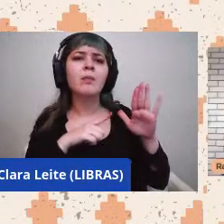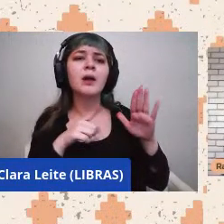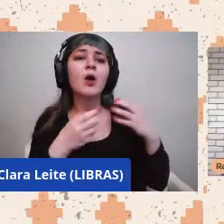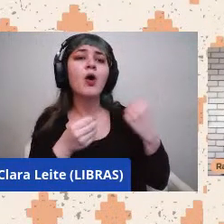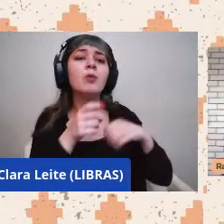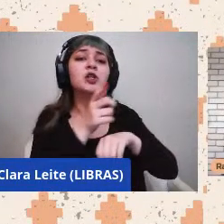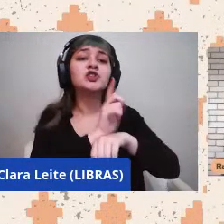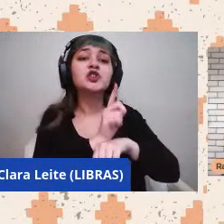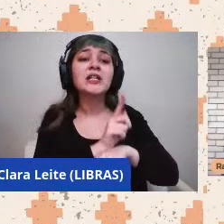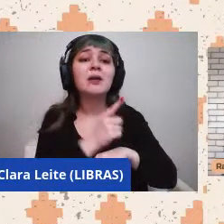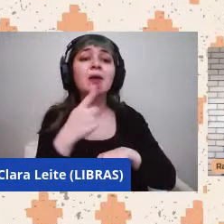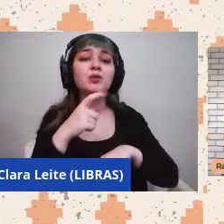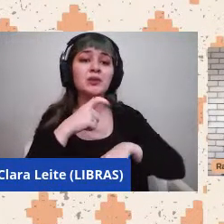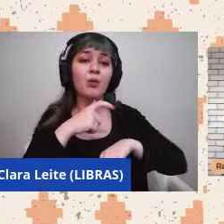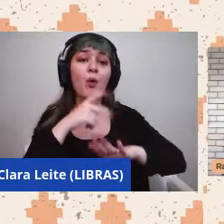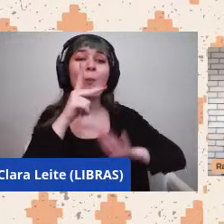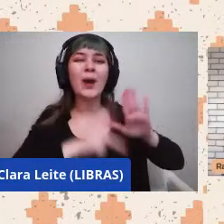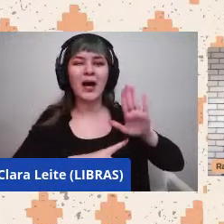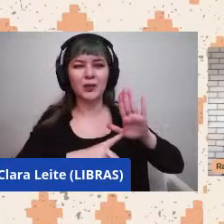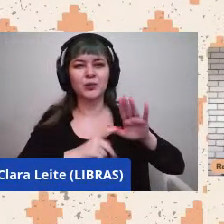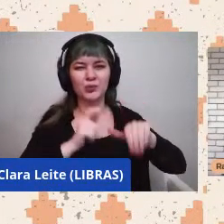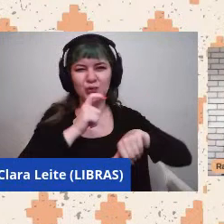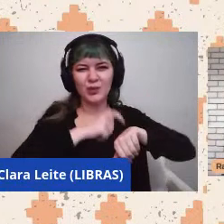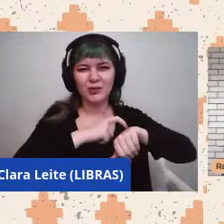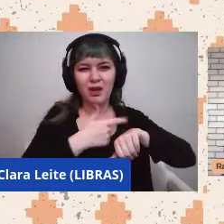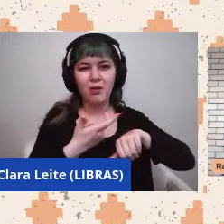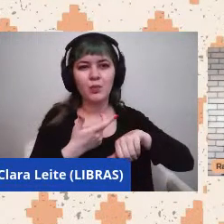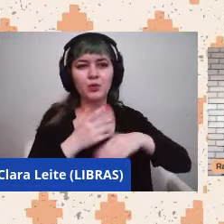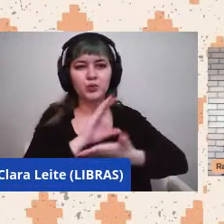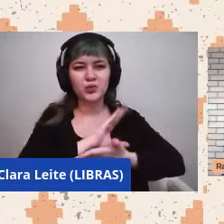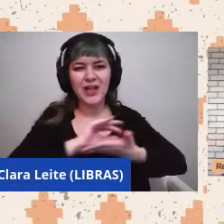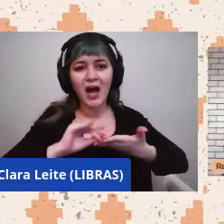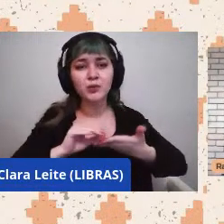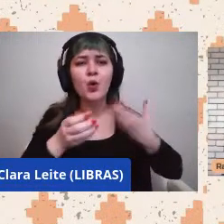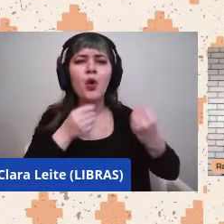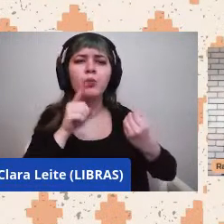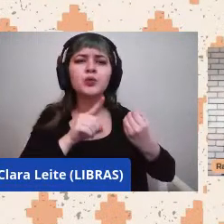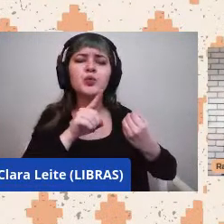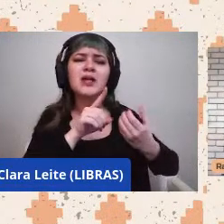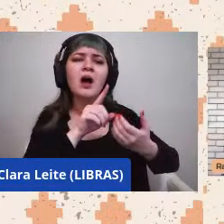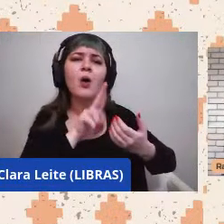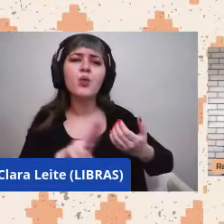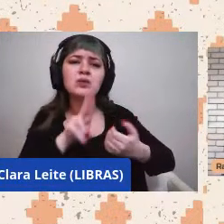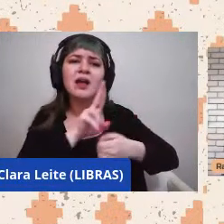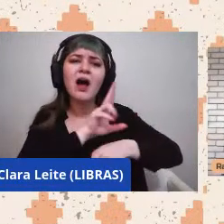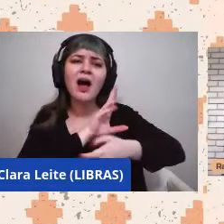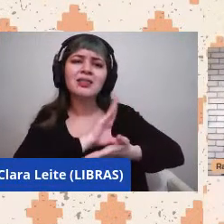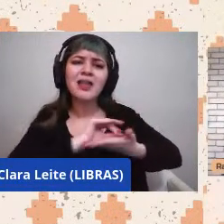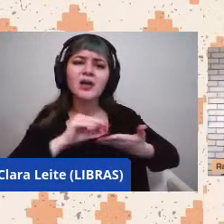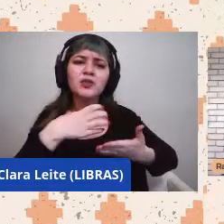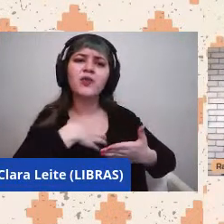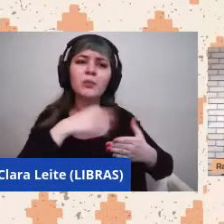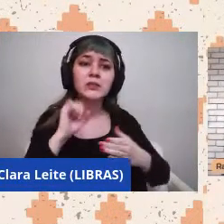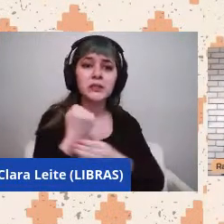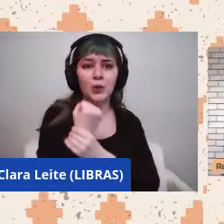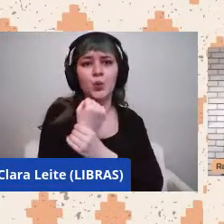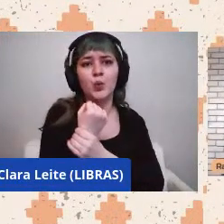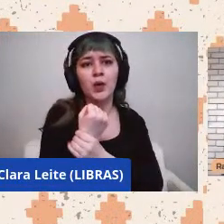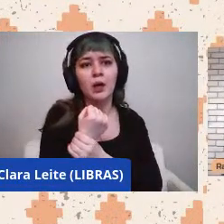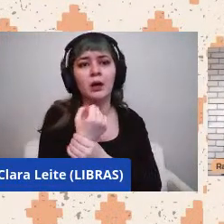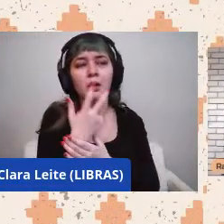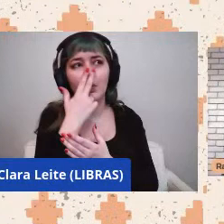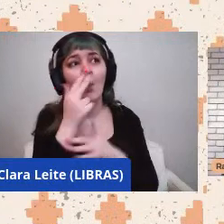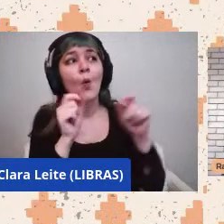plan to show that you will you'll manage your data in a kind of secure manner so that what's meant to